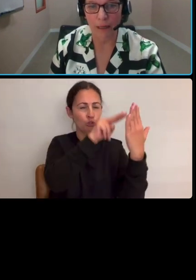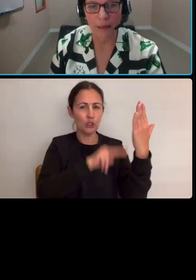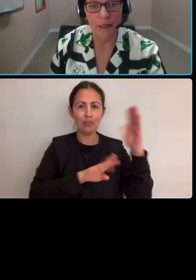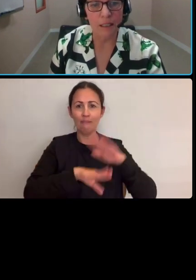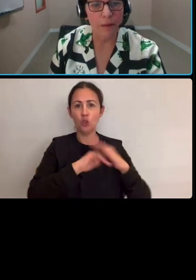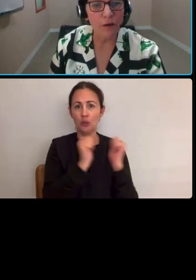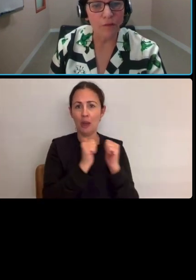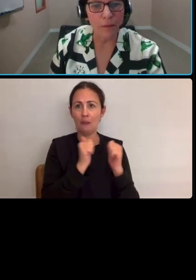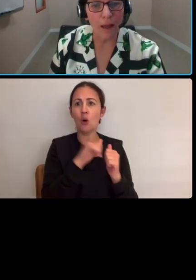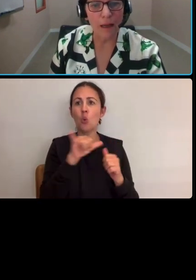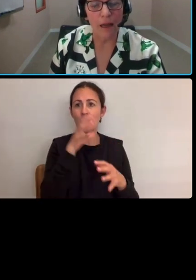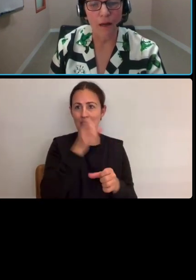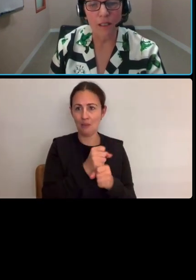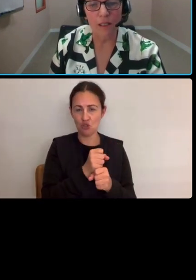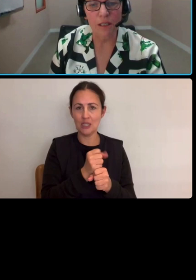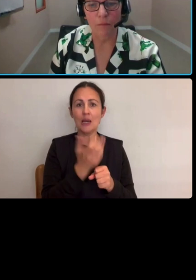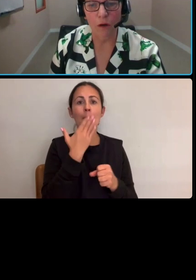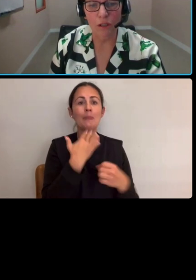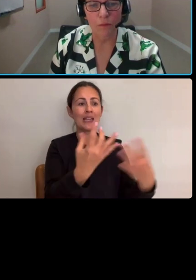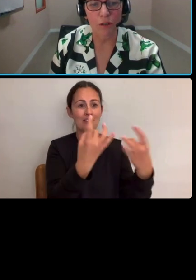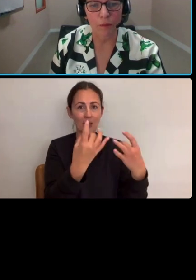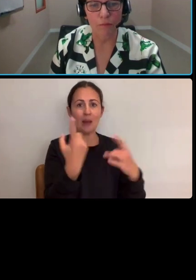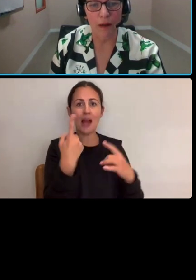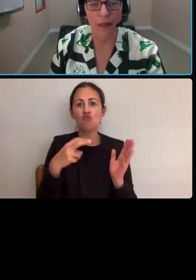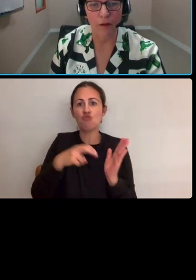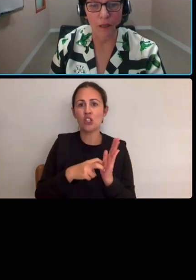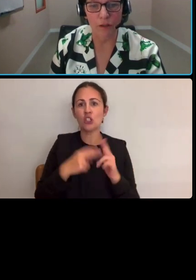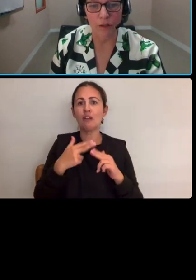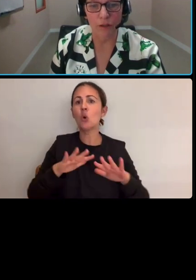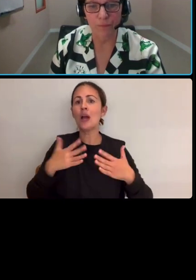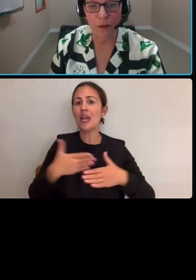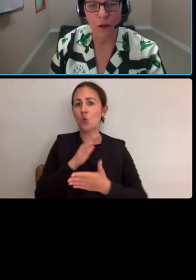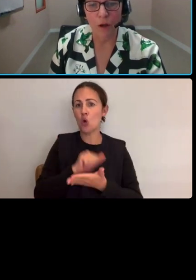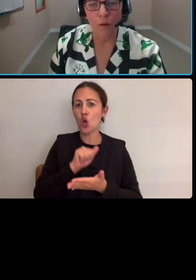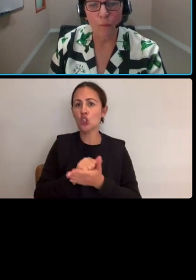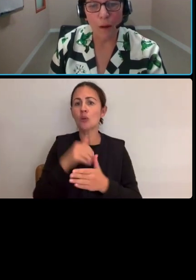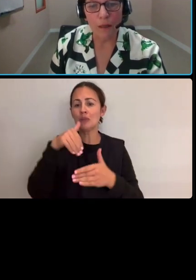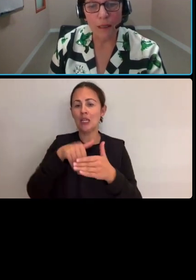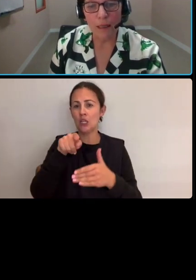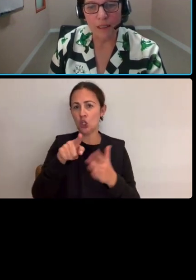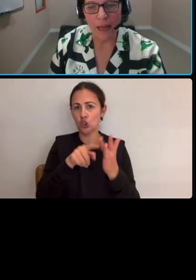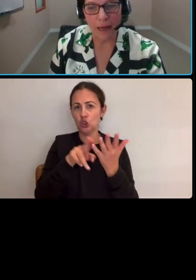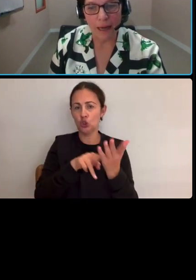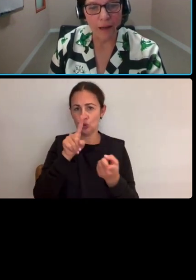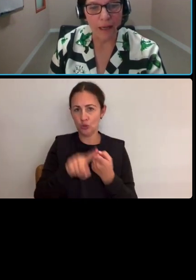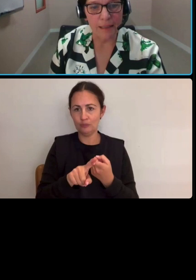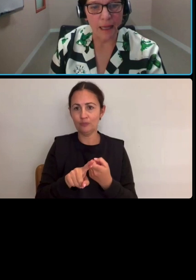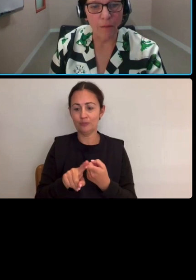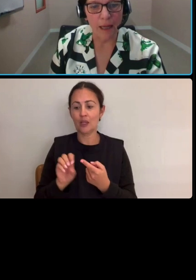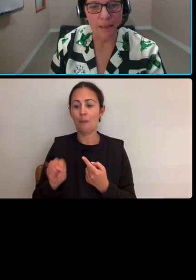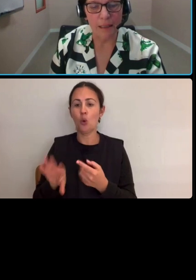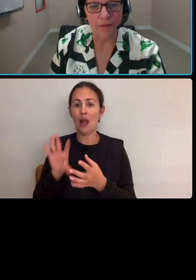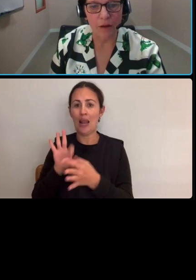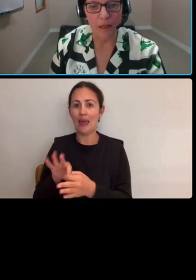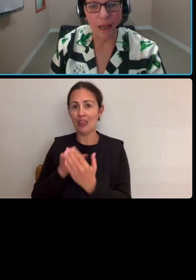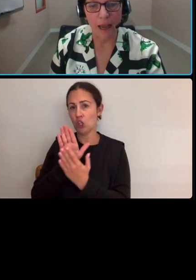haven't already. Submit your feedback and register for some workshops you'll be running in early June. We'll pop the link in the chat now in case